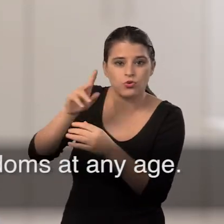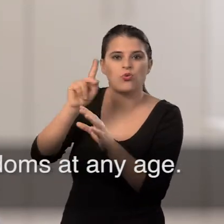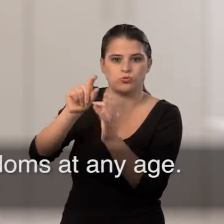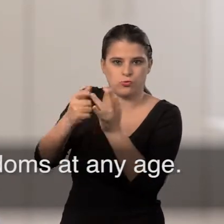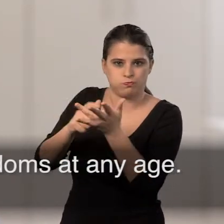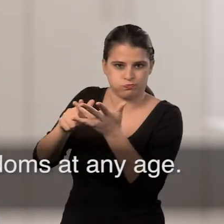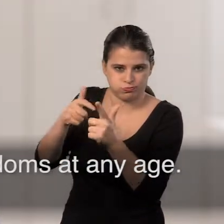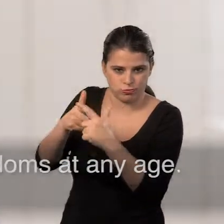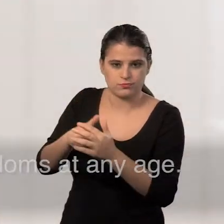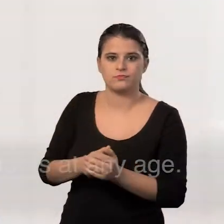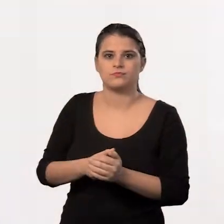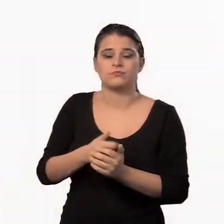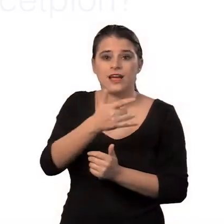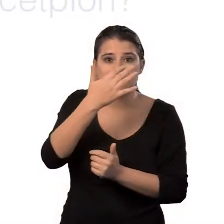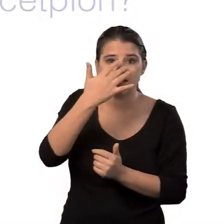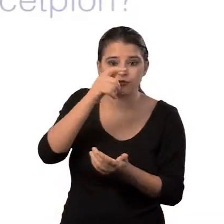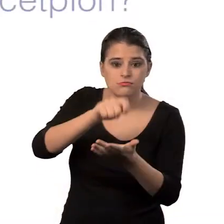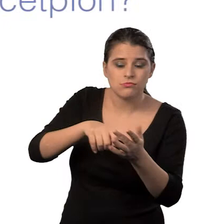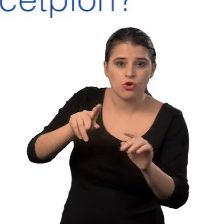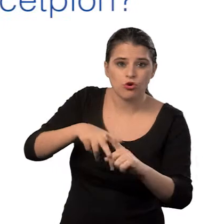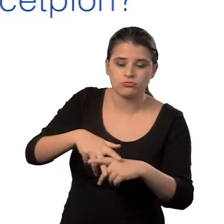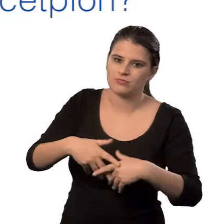buy condoms at any age.